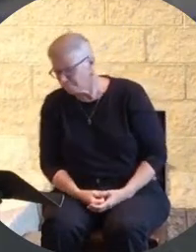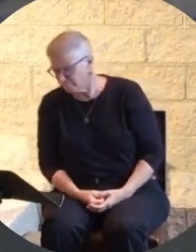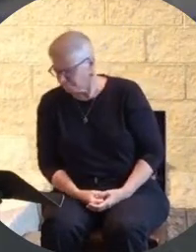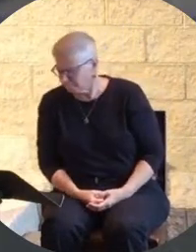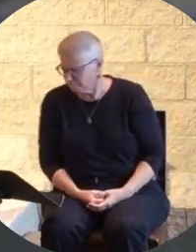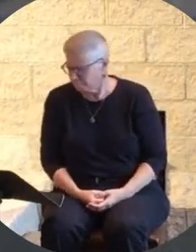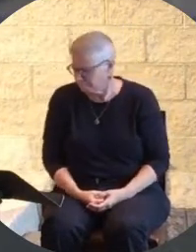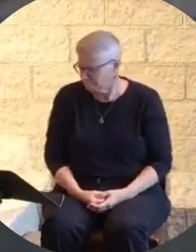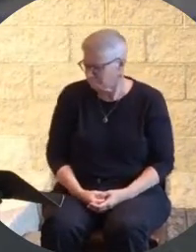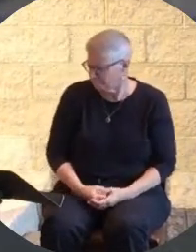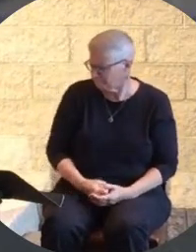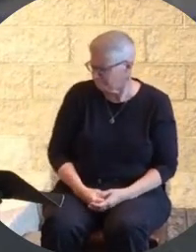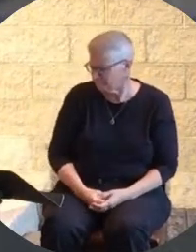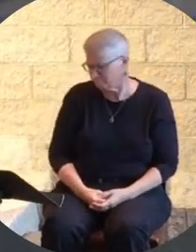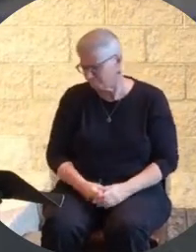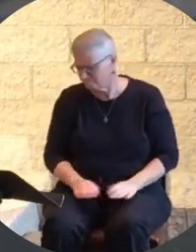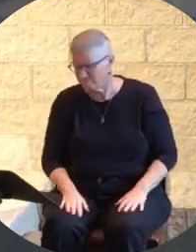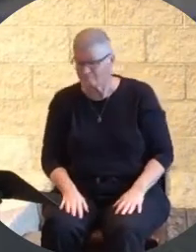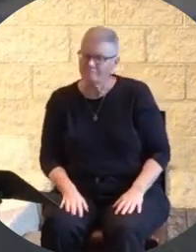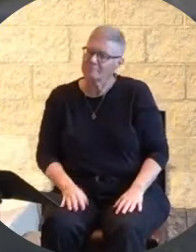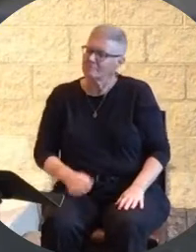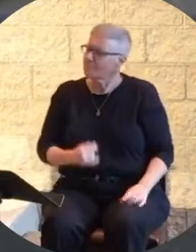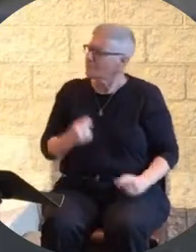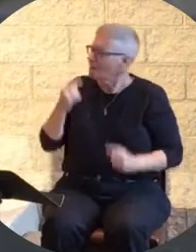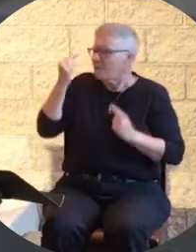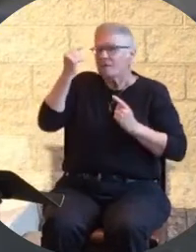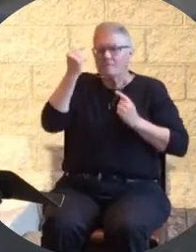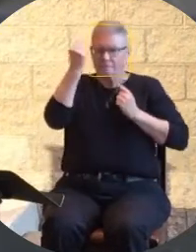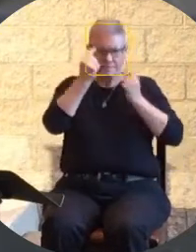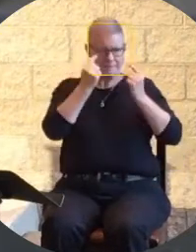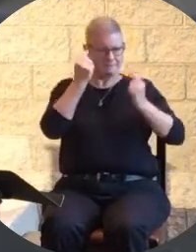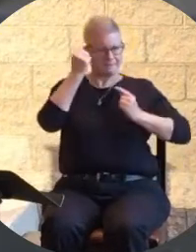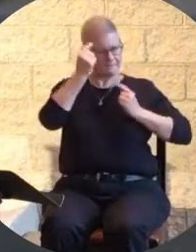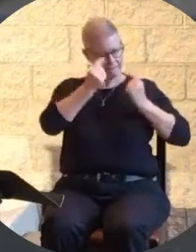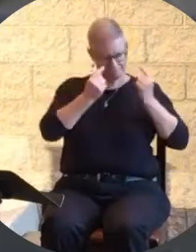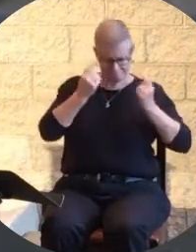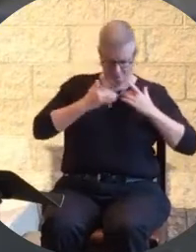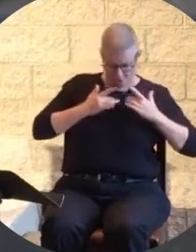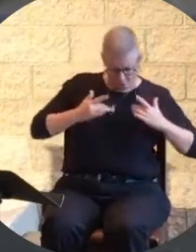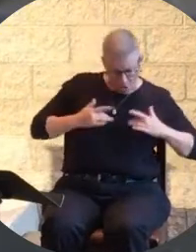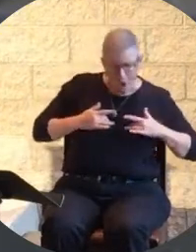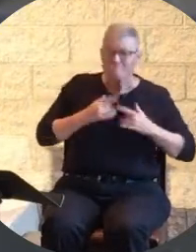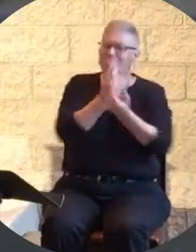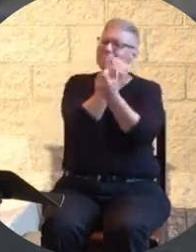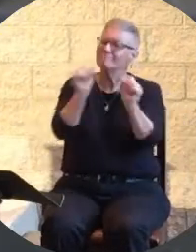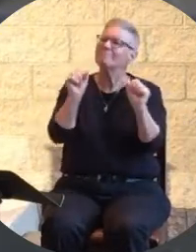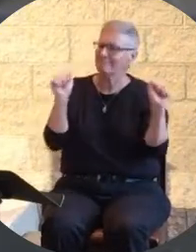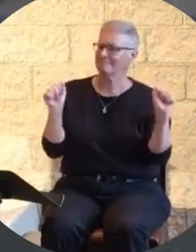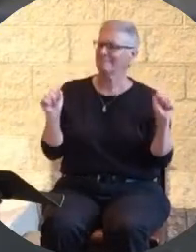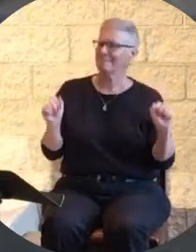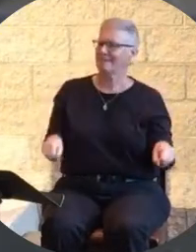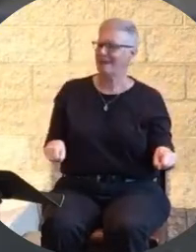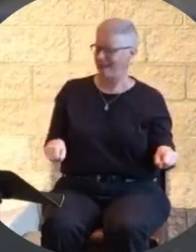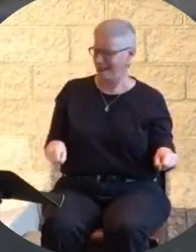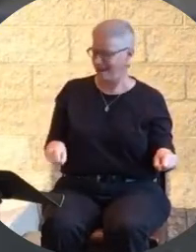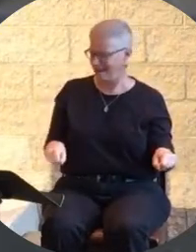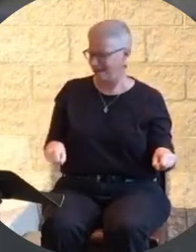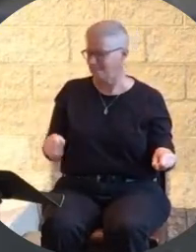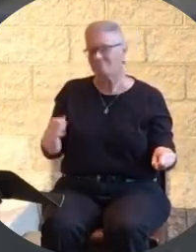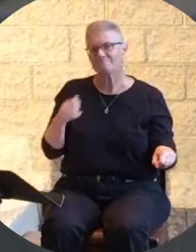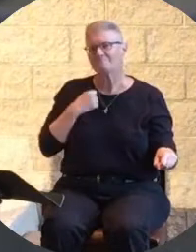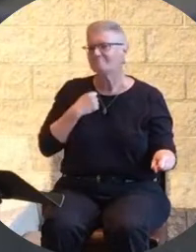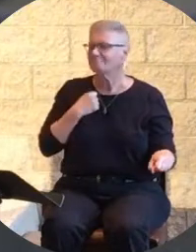it is the thinking that the heart can still be saved. And the darkness